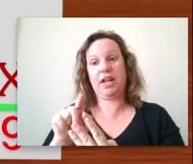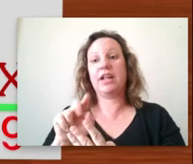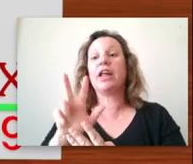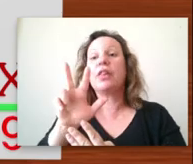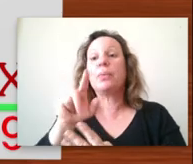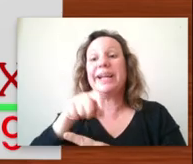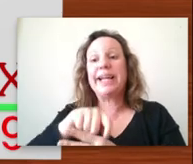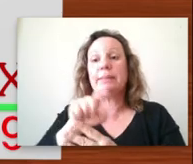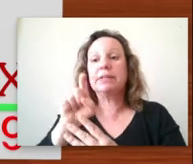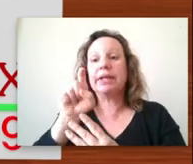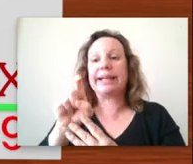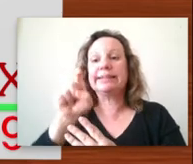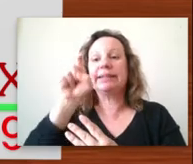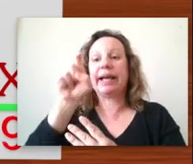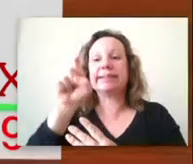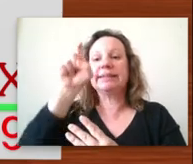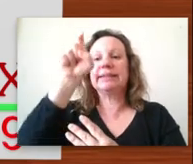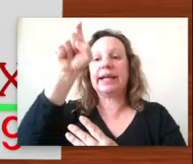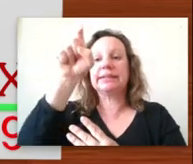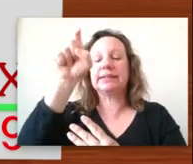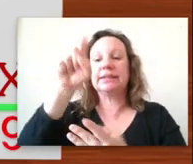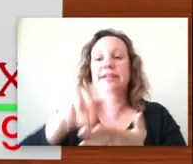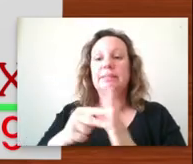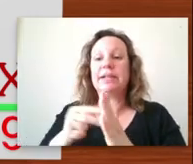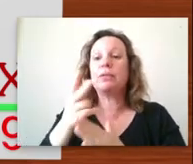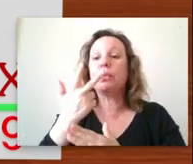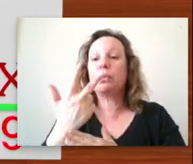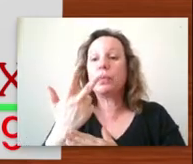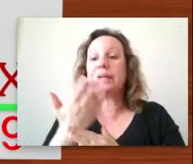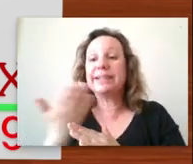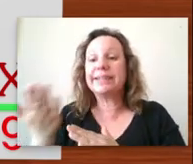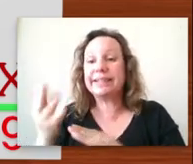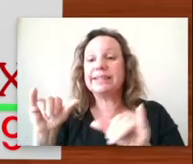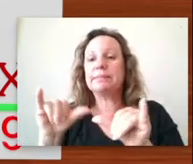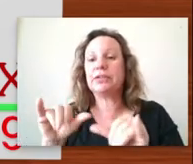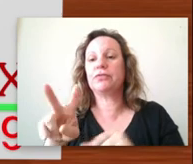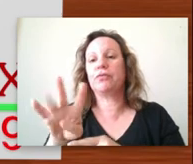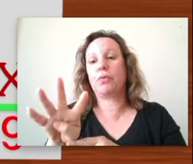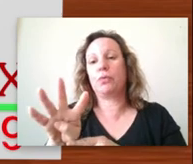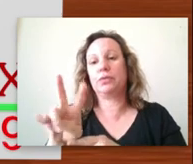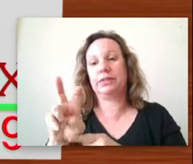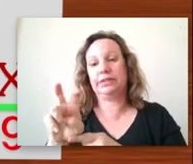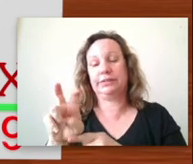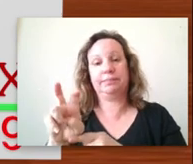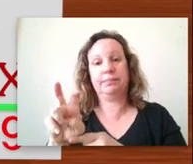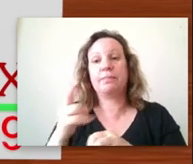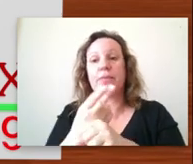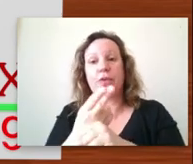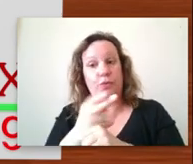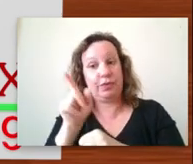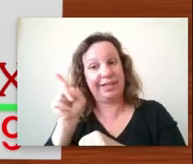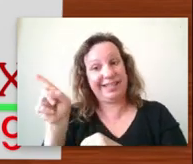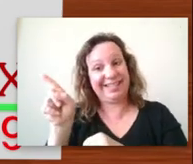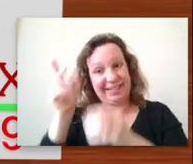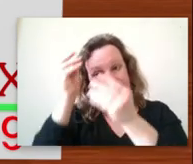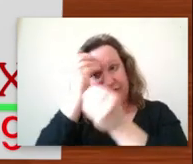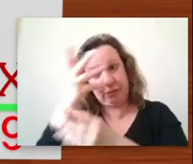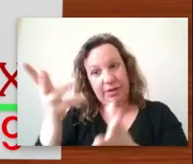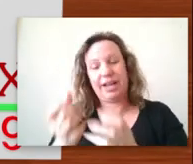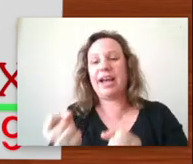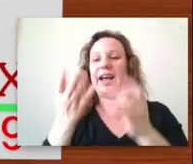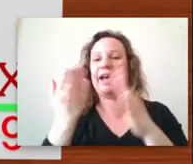there were 3 objects that measured 4 inches long. So with this information, can you guys tell me how many objects did we